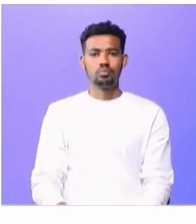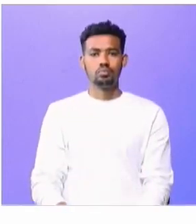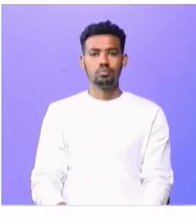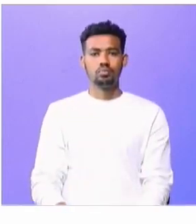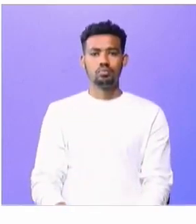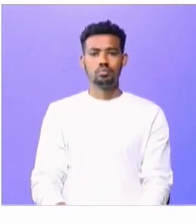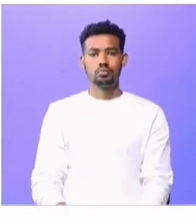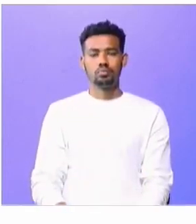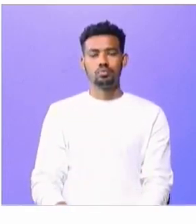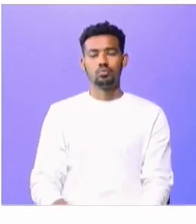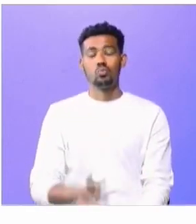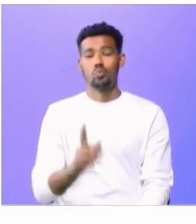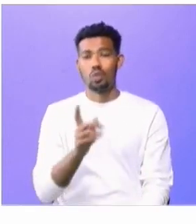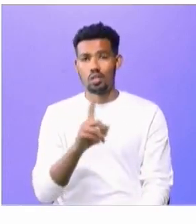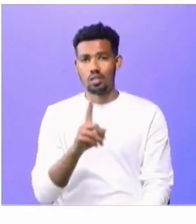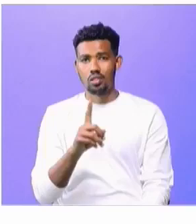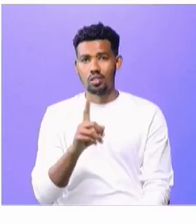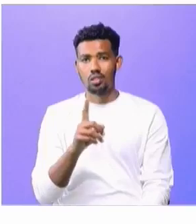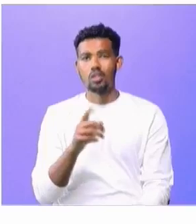coffee.